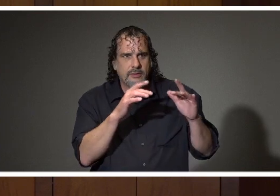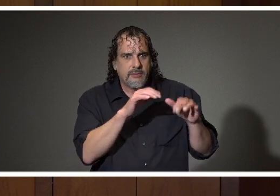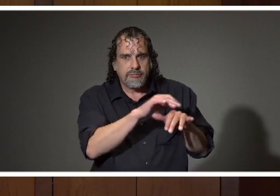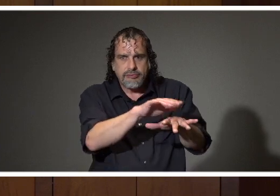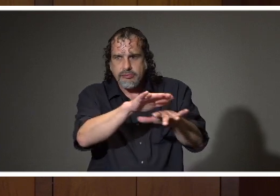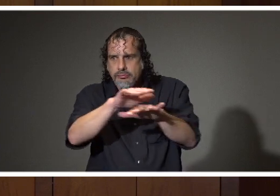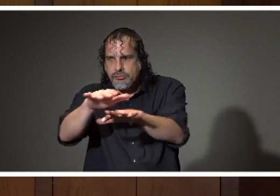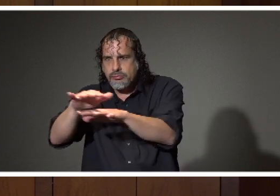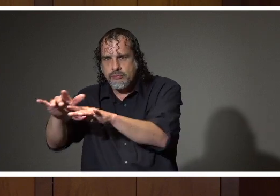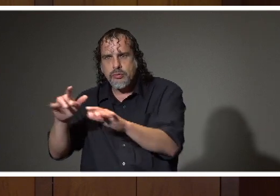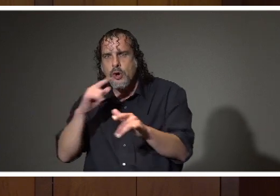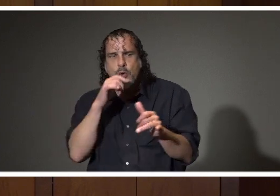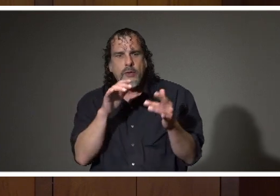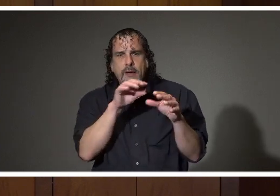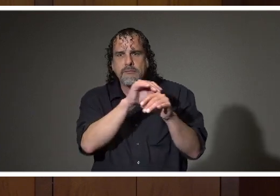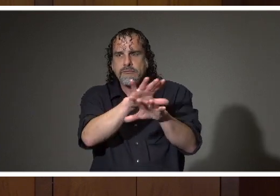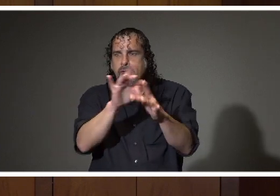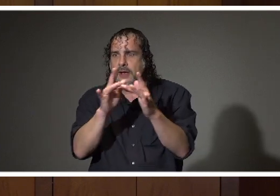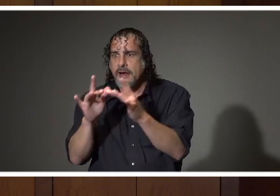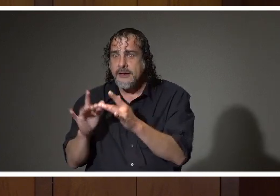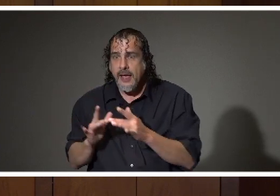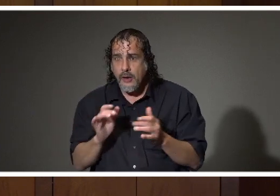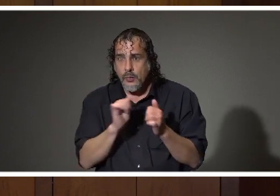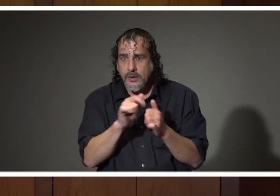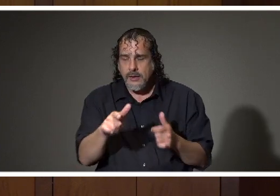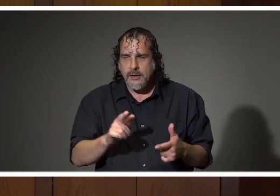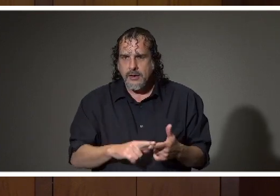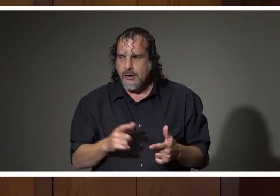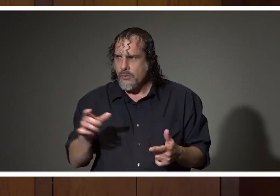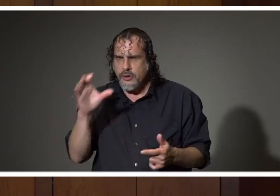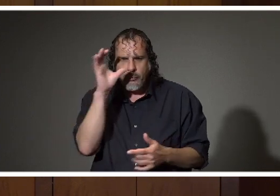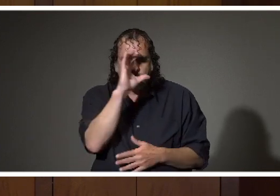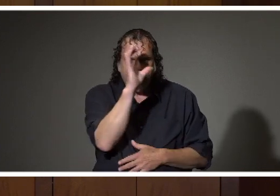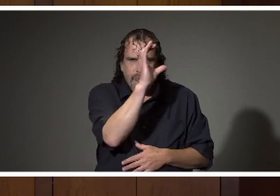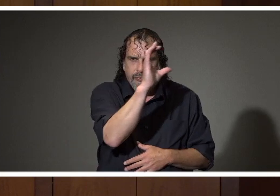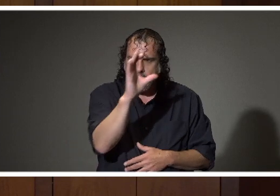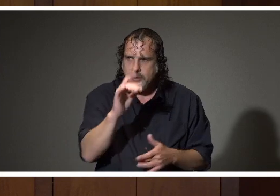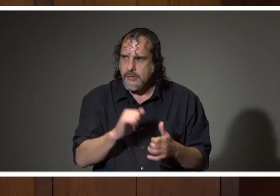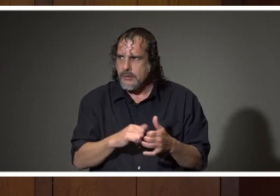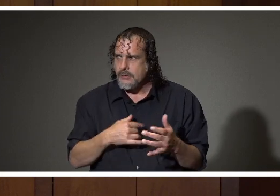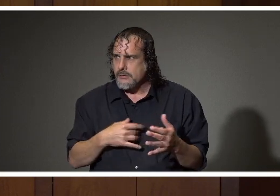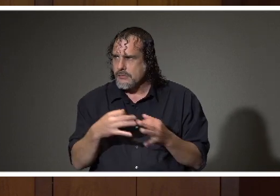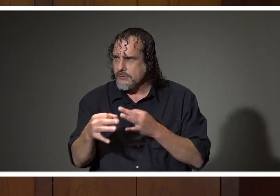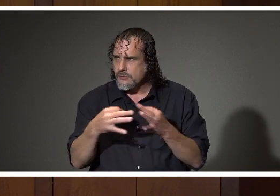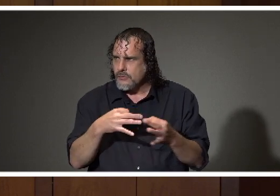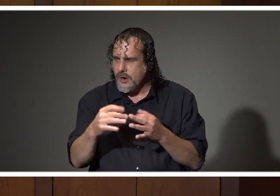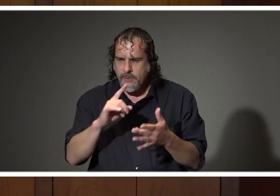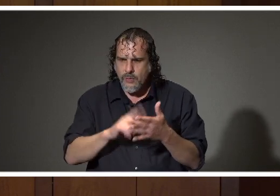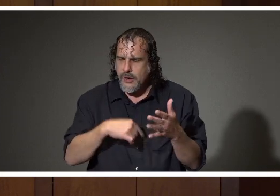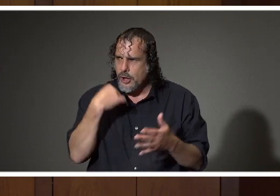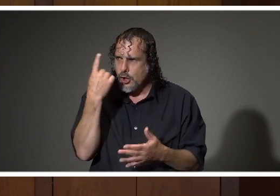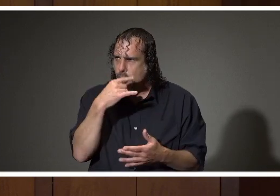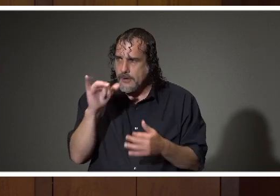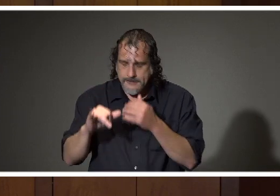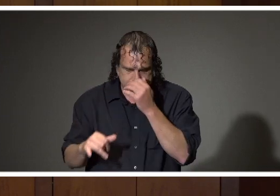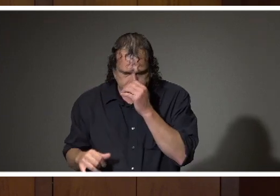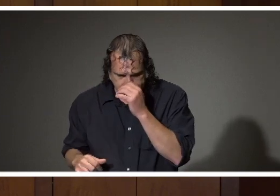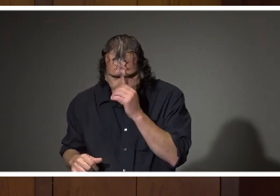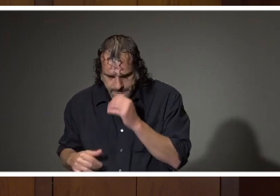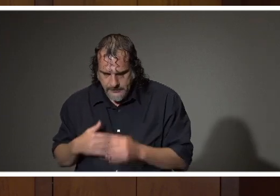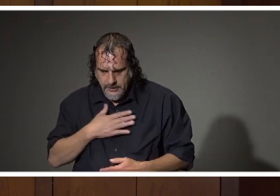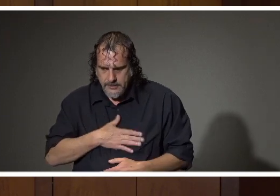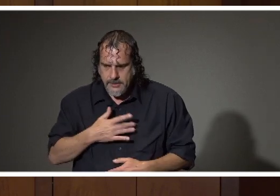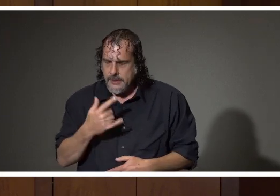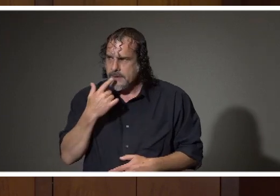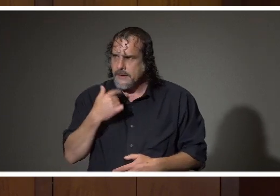everywhere. What kinds of cases are you looking for to trace? Please describe what that looks like, and please tell us some of